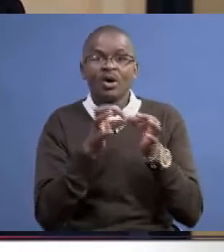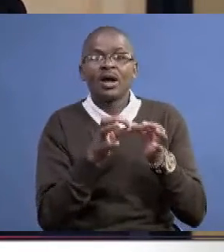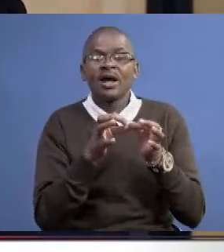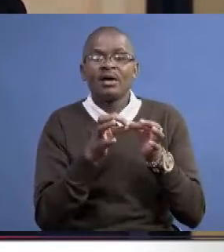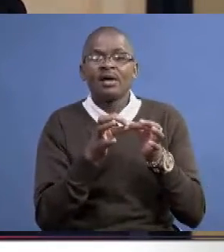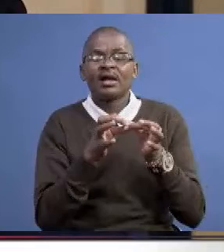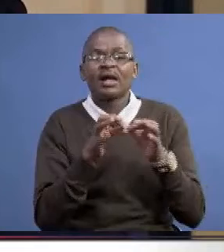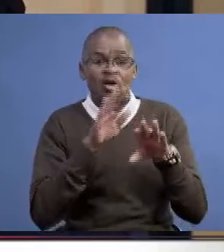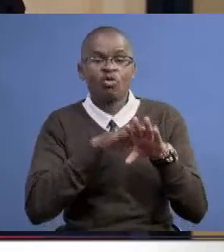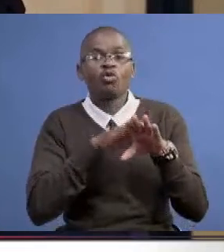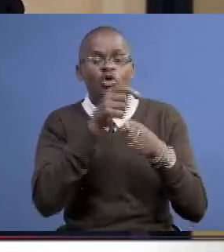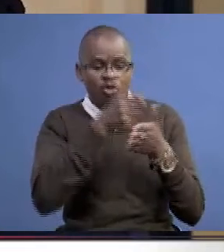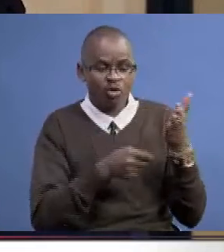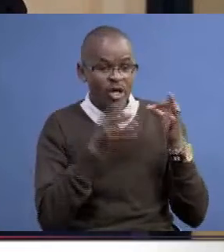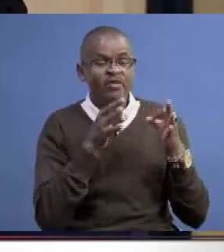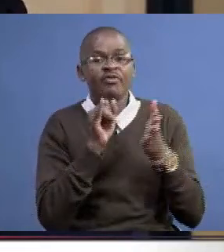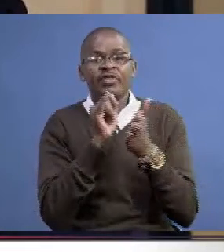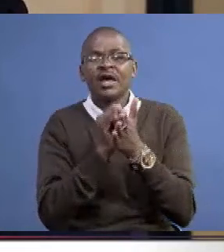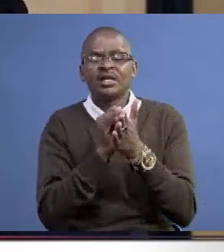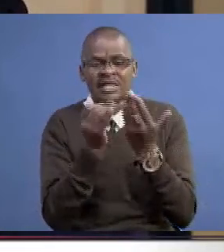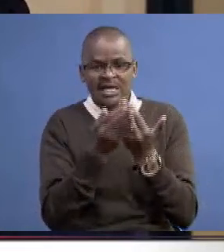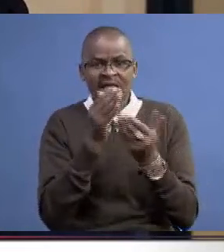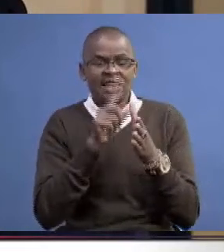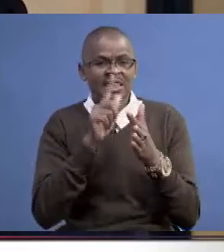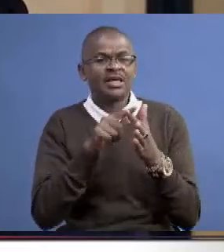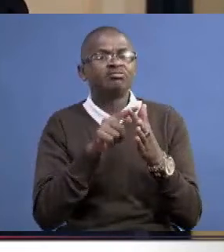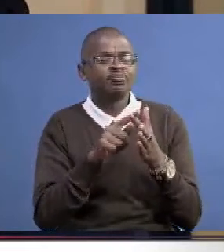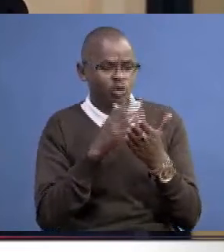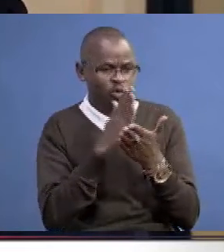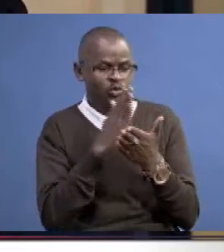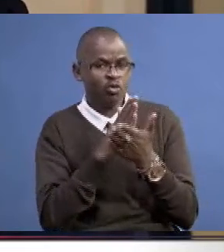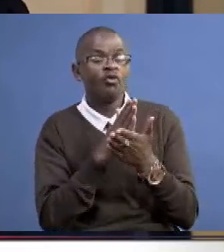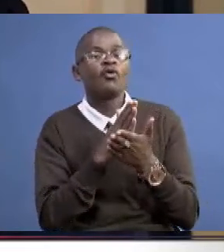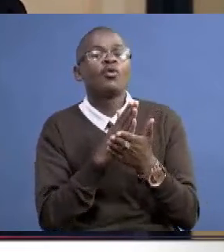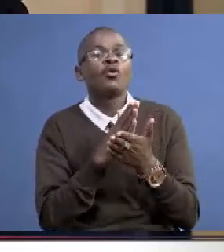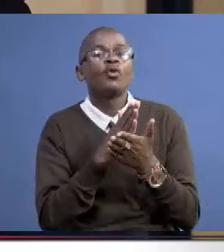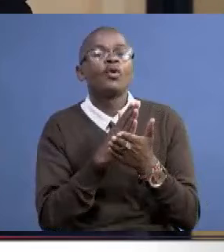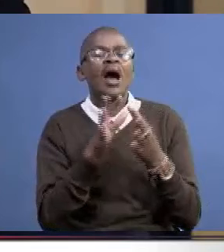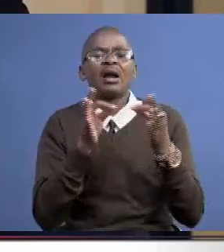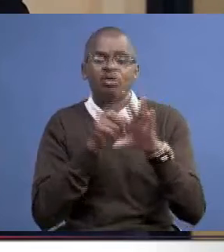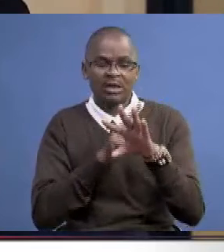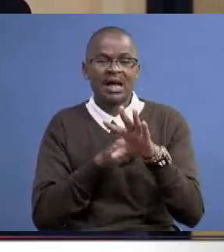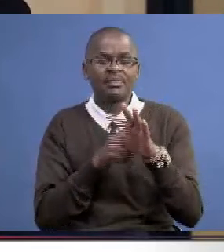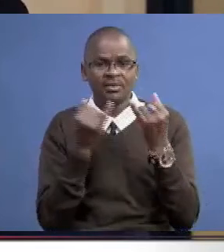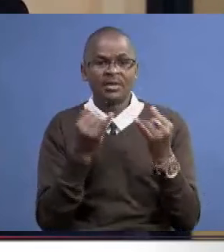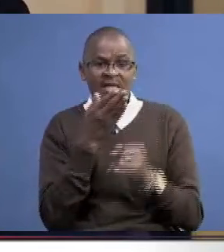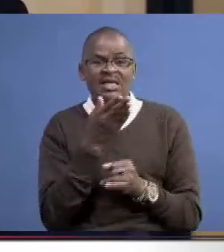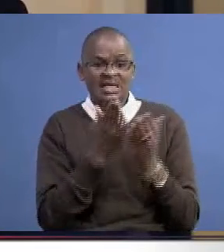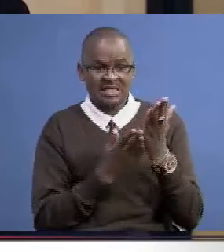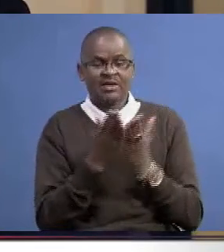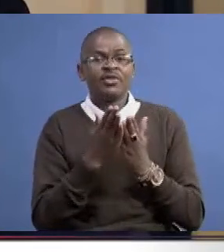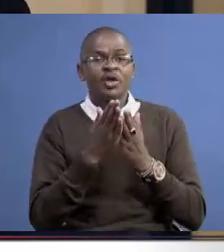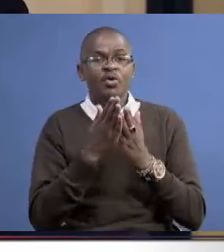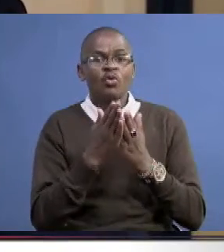at a very affordable cost. If that is taken care of, then we are sure that for a long period of time, this service